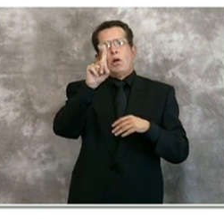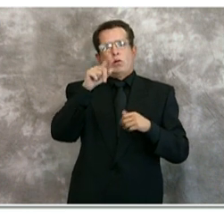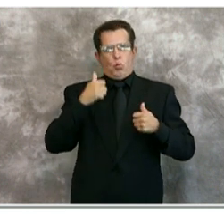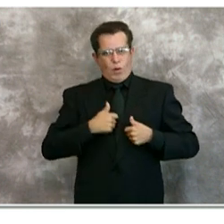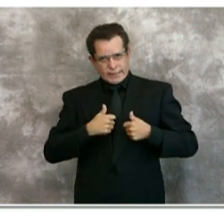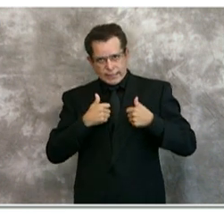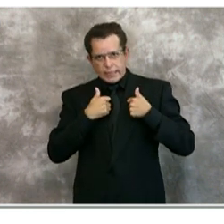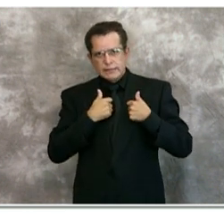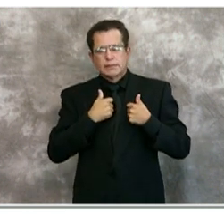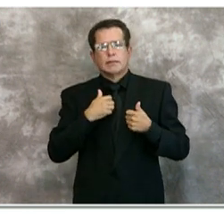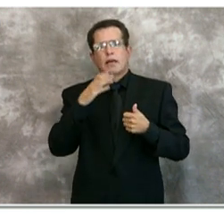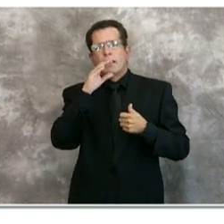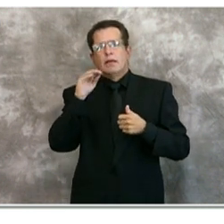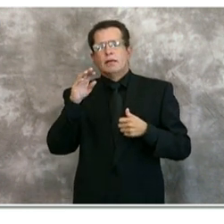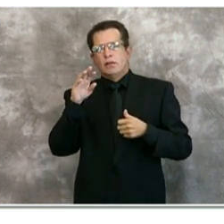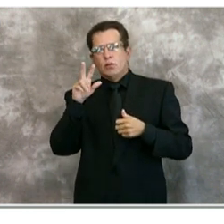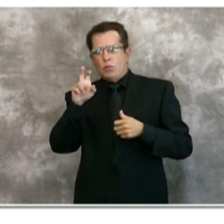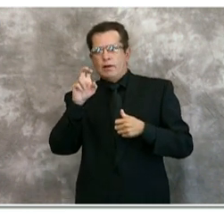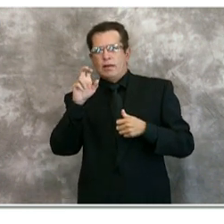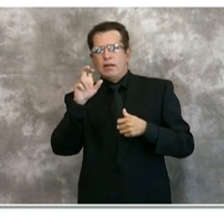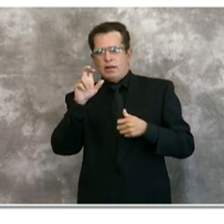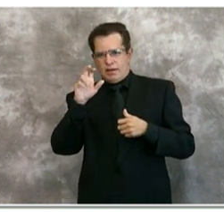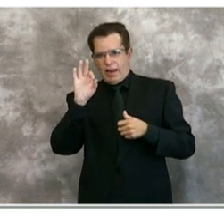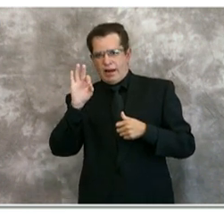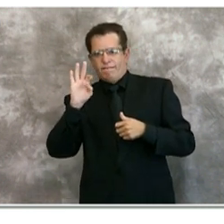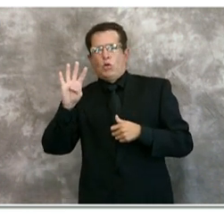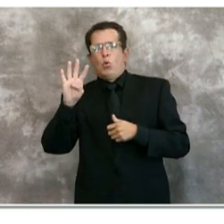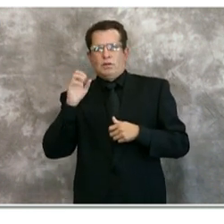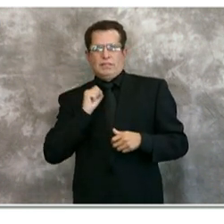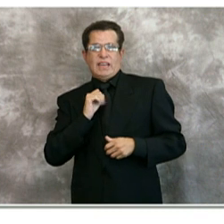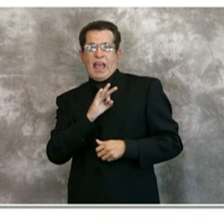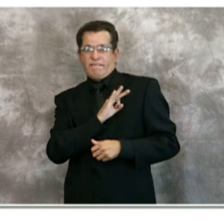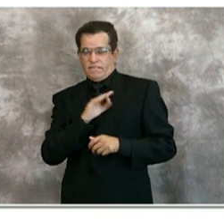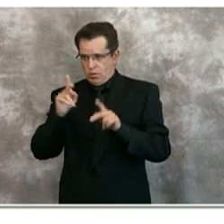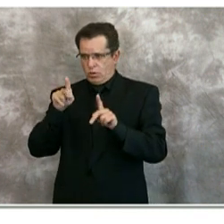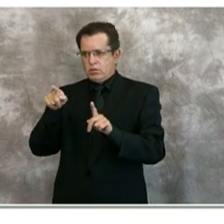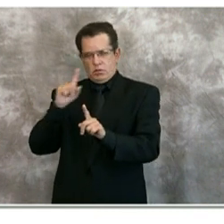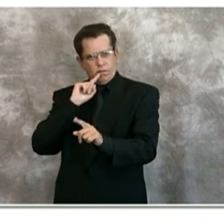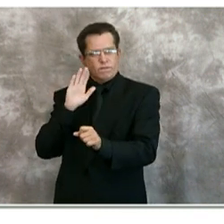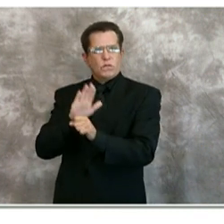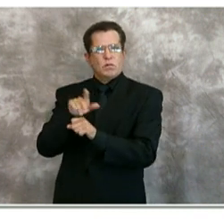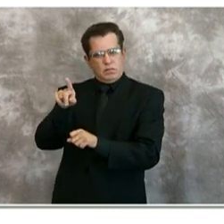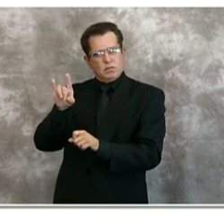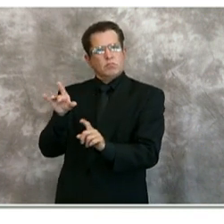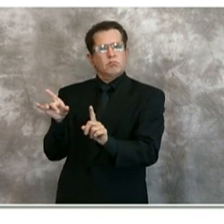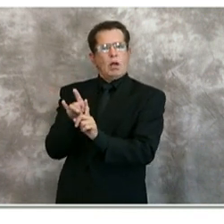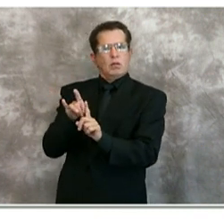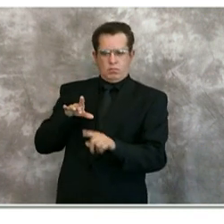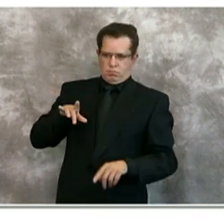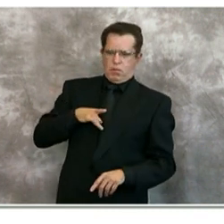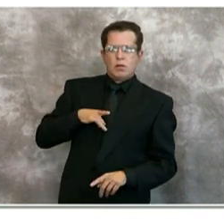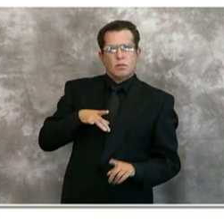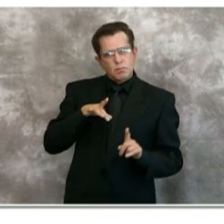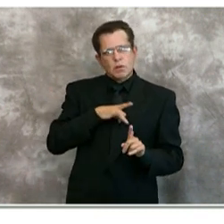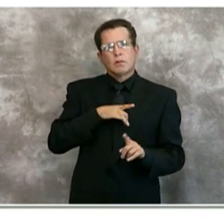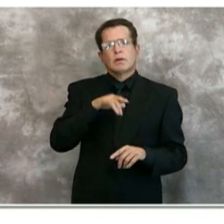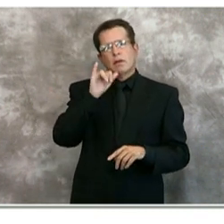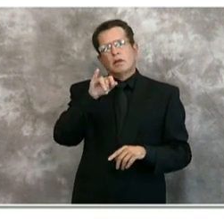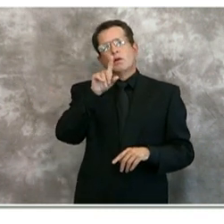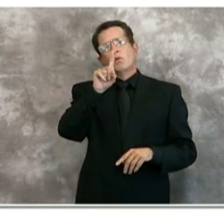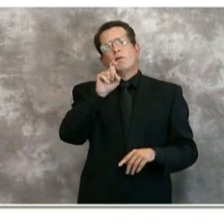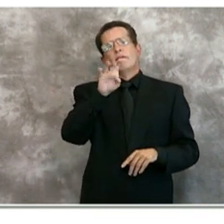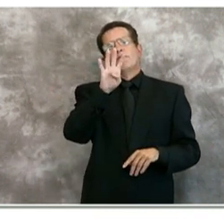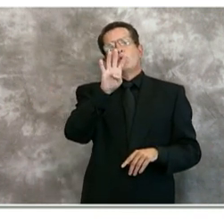and 394 staff with laboratory confirmed COVID-19, and this includes